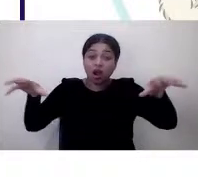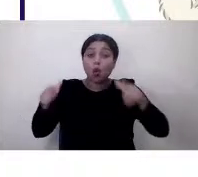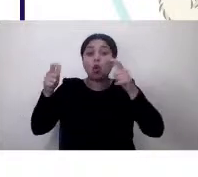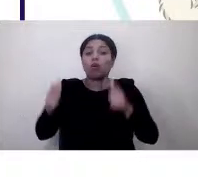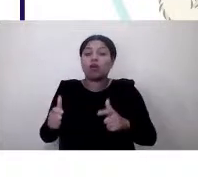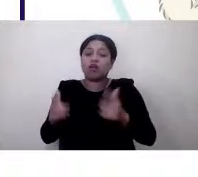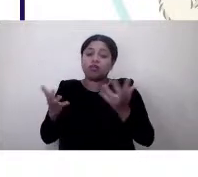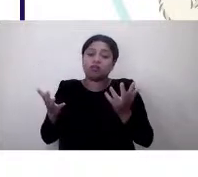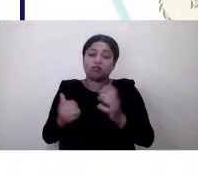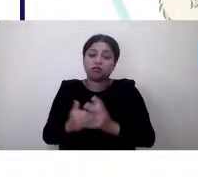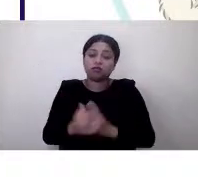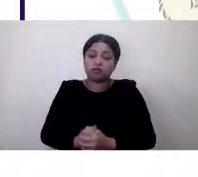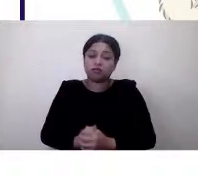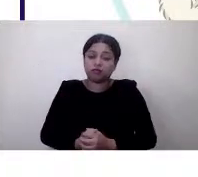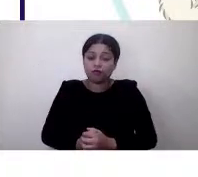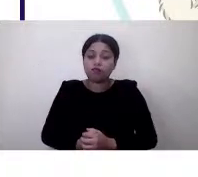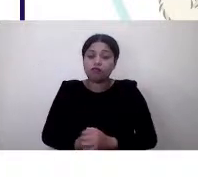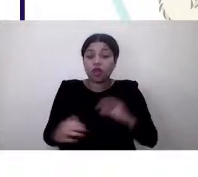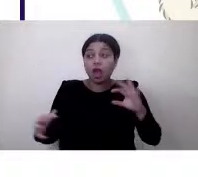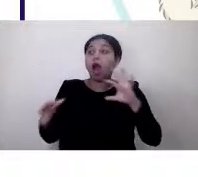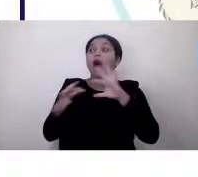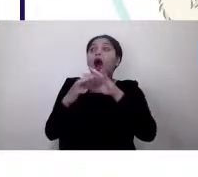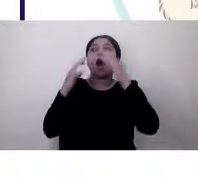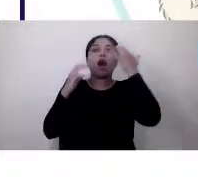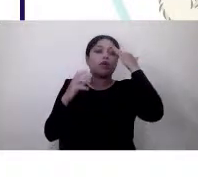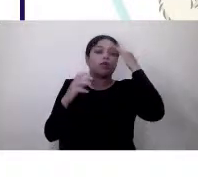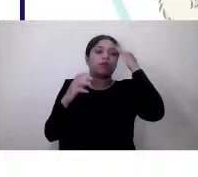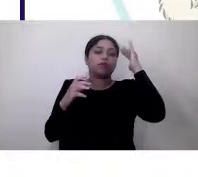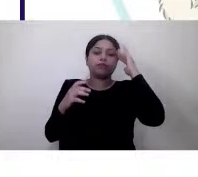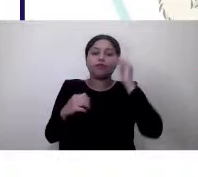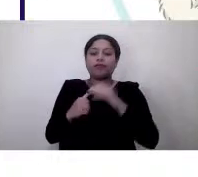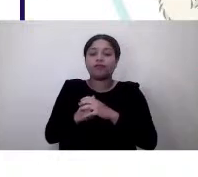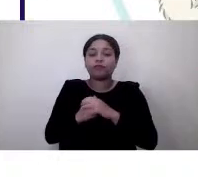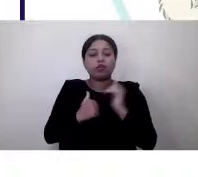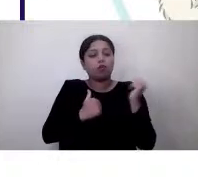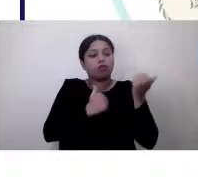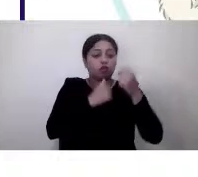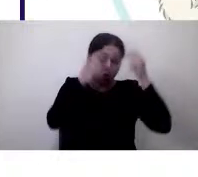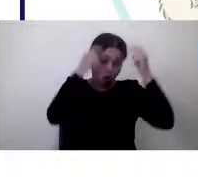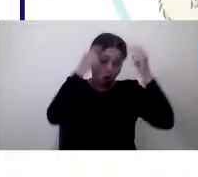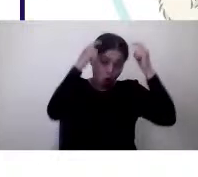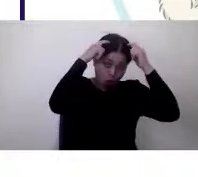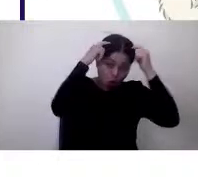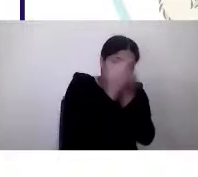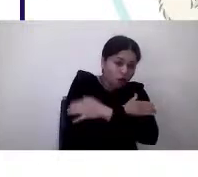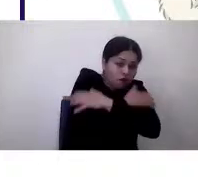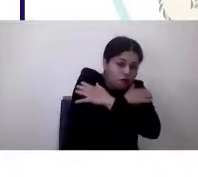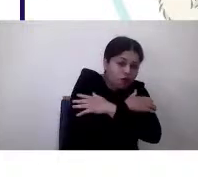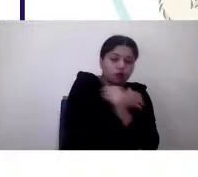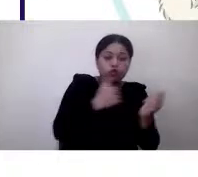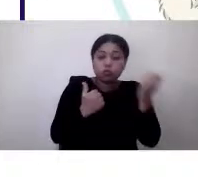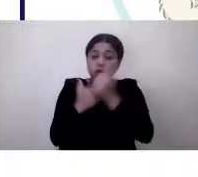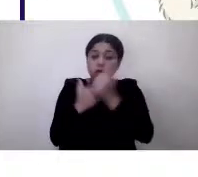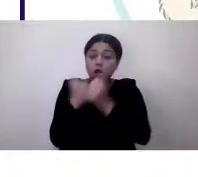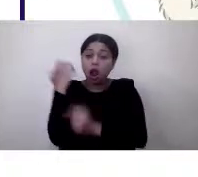polar bears with save the trees, for example, or stop cutting the trees.